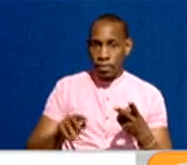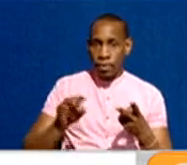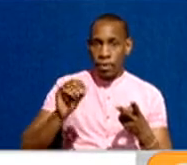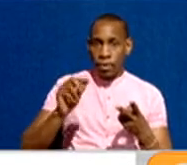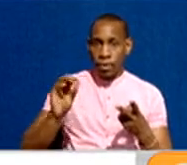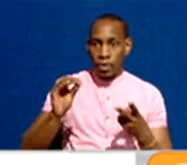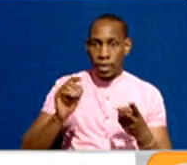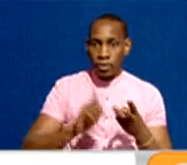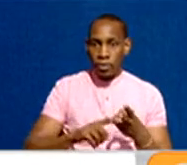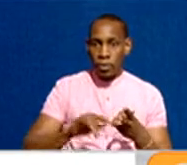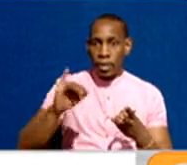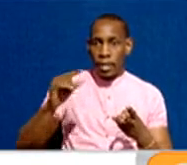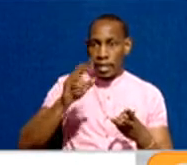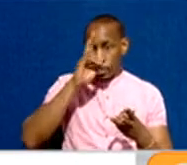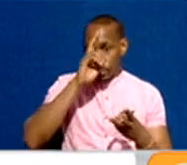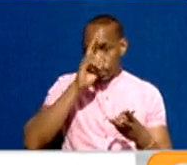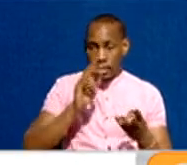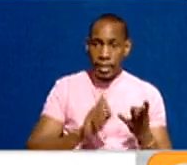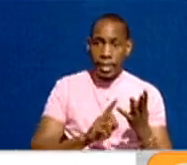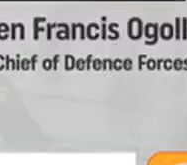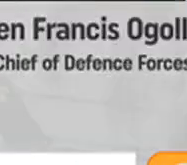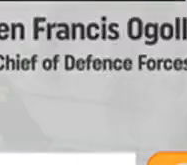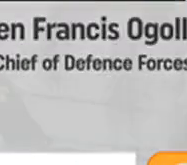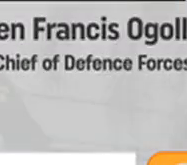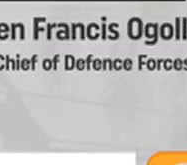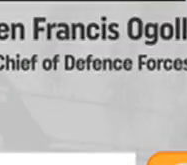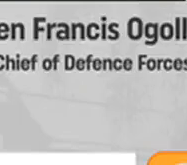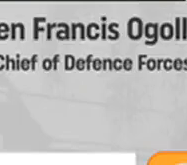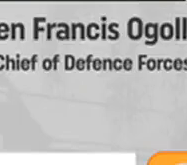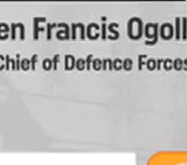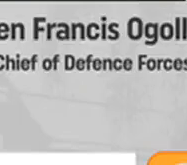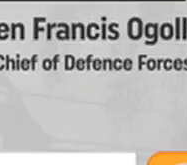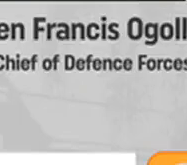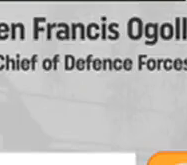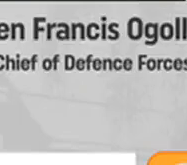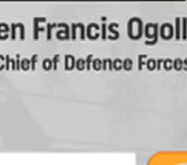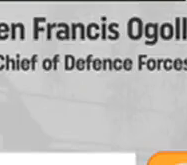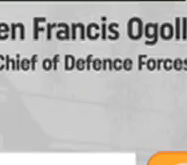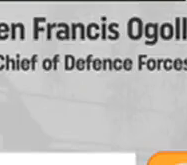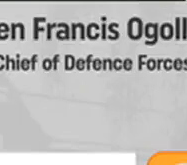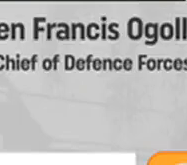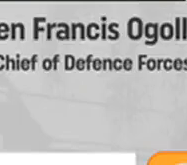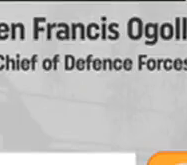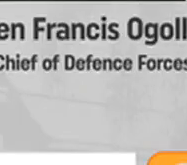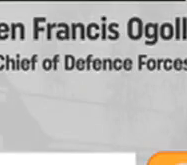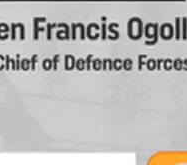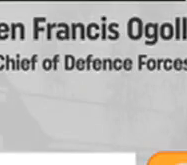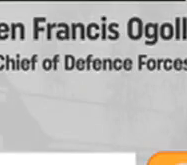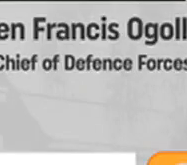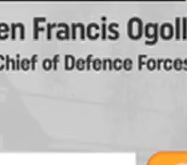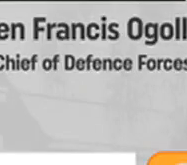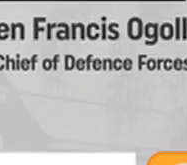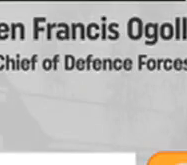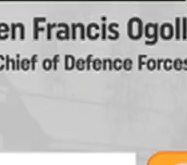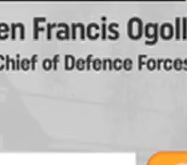Ogeto, Inspector General of Police, Hilary Mutiambai, and Lieutenant General, Francis Omondi Ogola, the Vice Chief of Defense Forces,